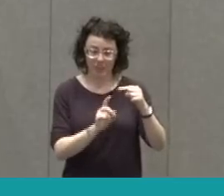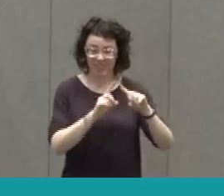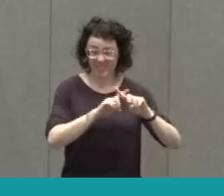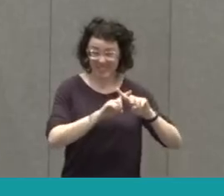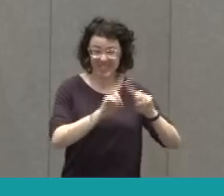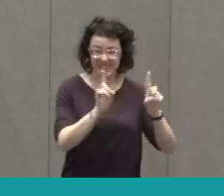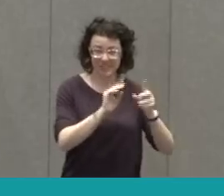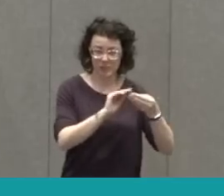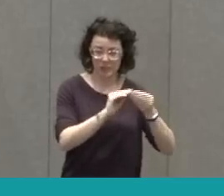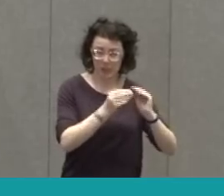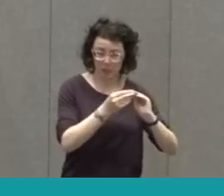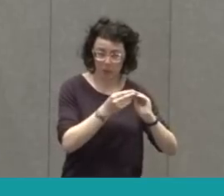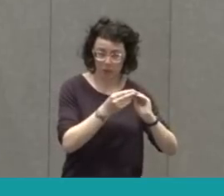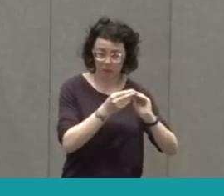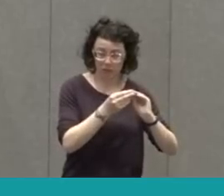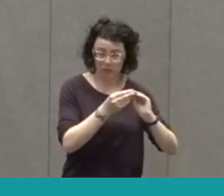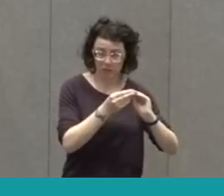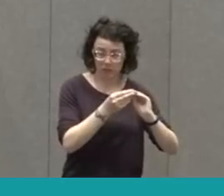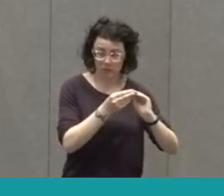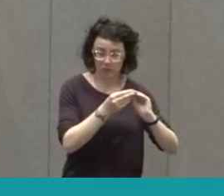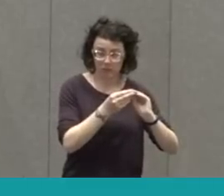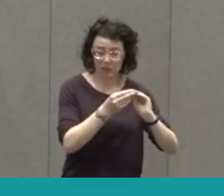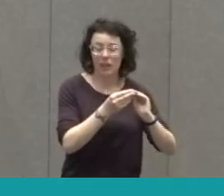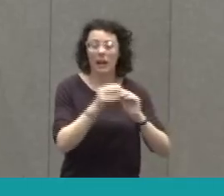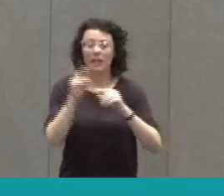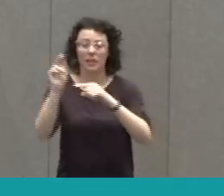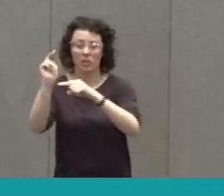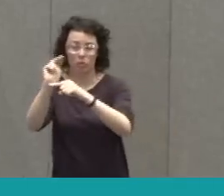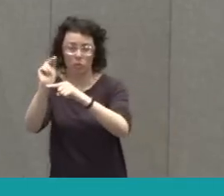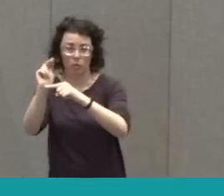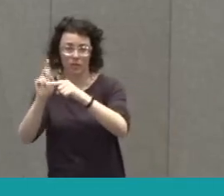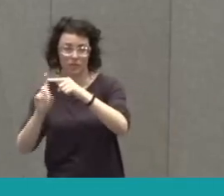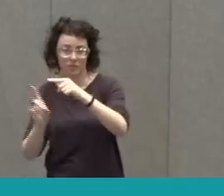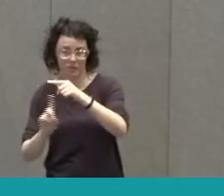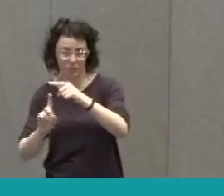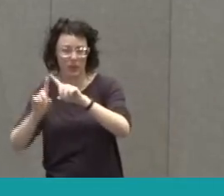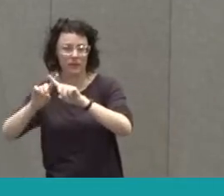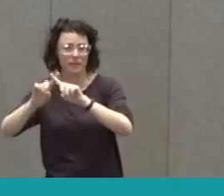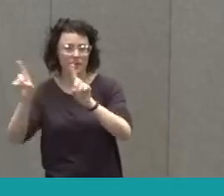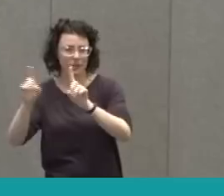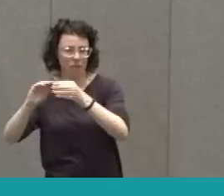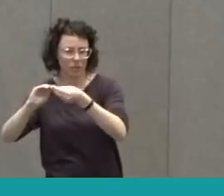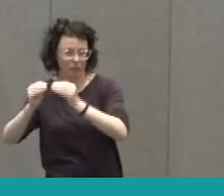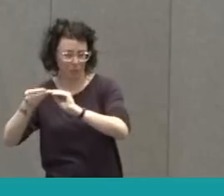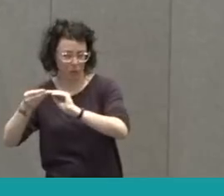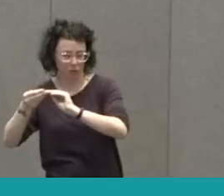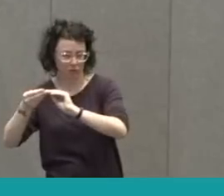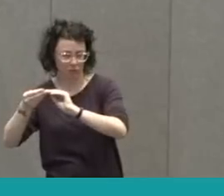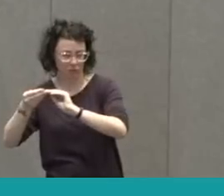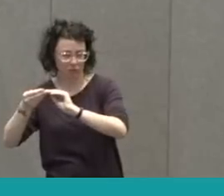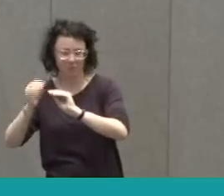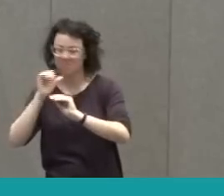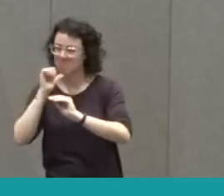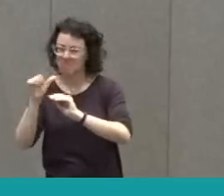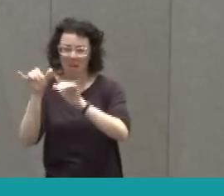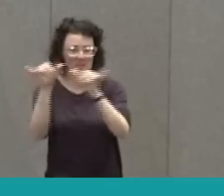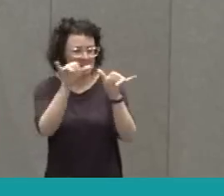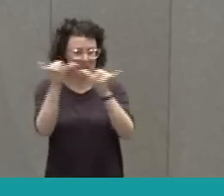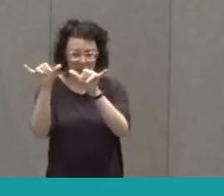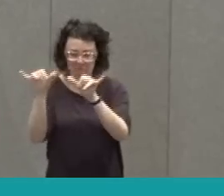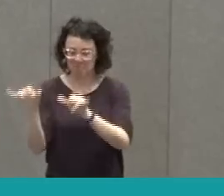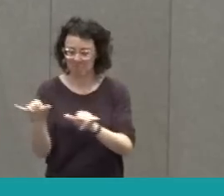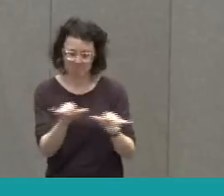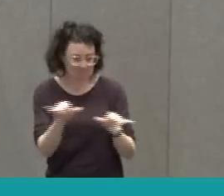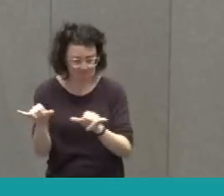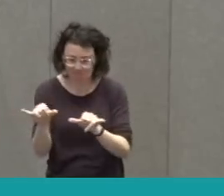equivalent, is the same amount. So if we were to write that, it's a fraction